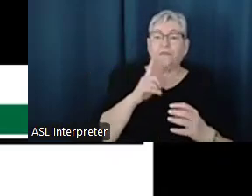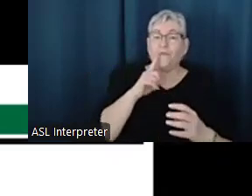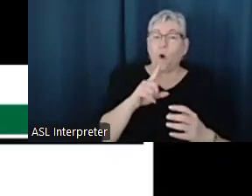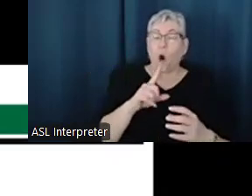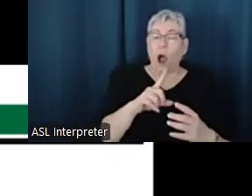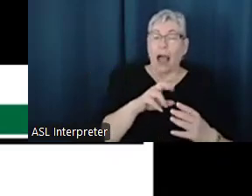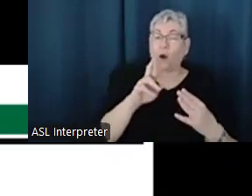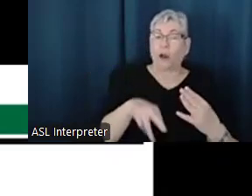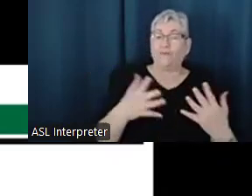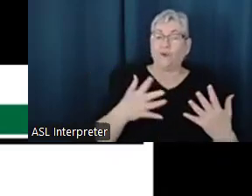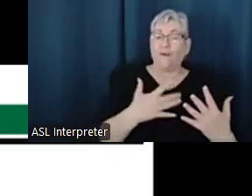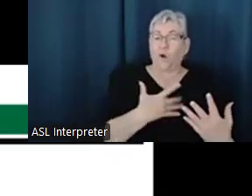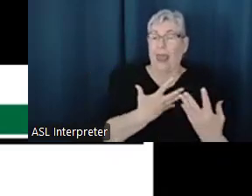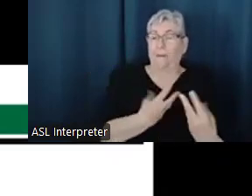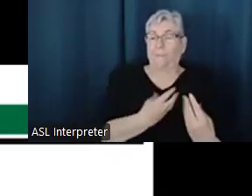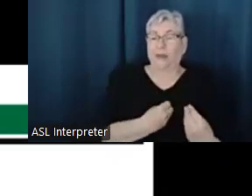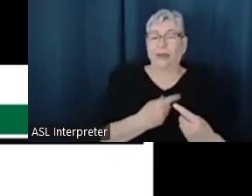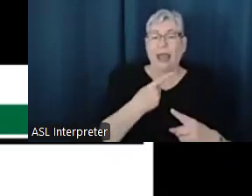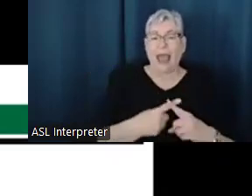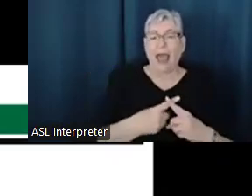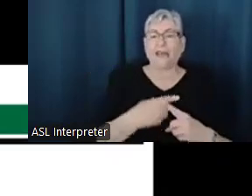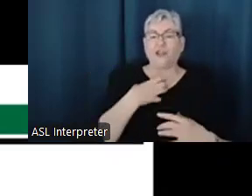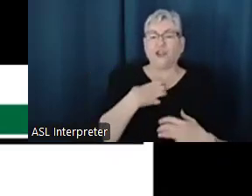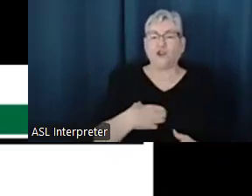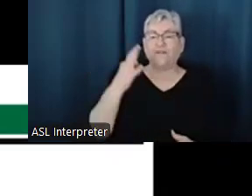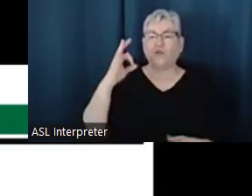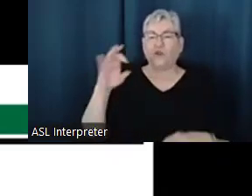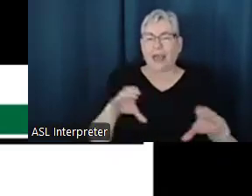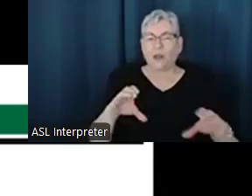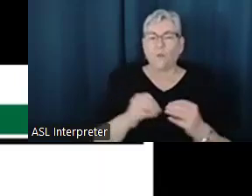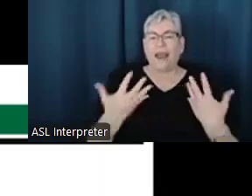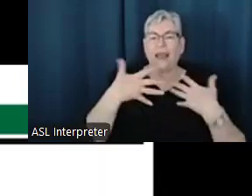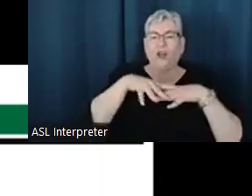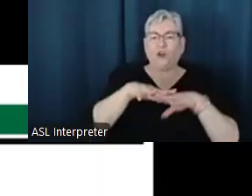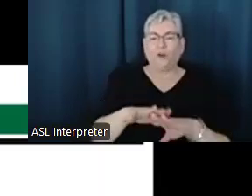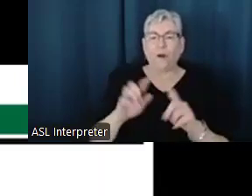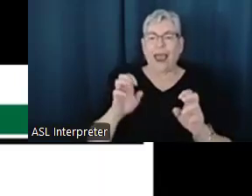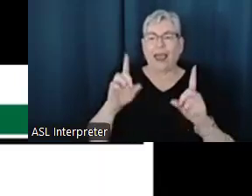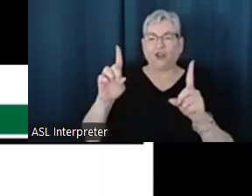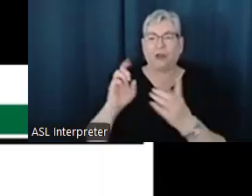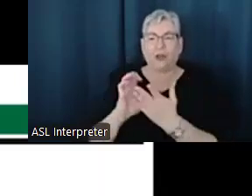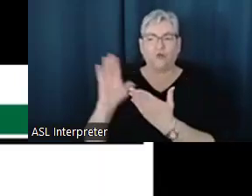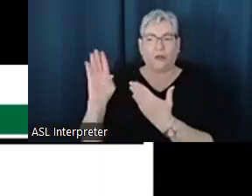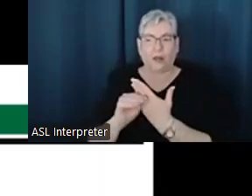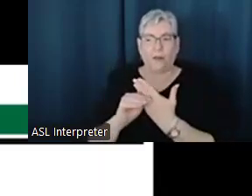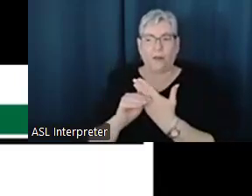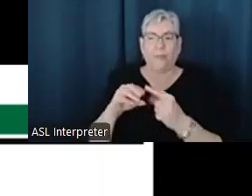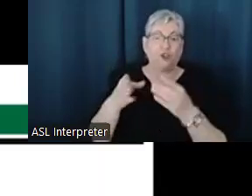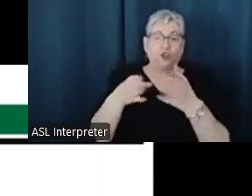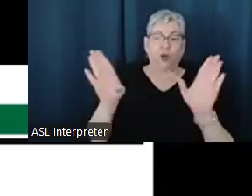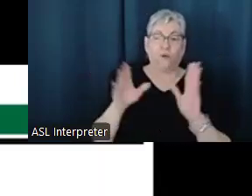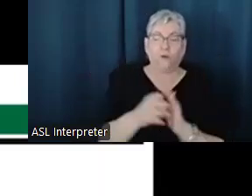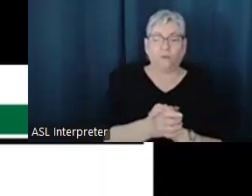action. This is becoming more and more integrated into education curriculum in general, so much so